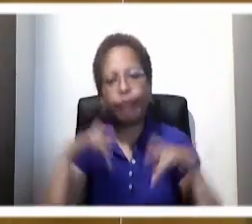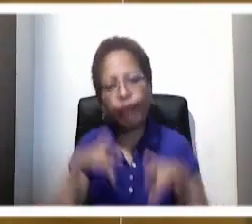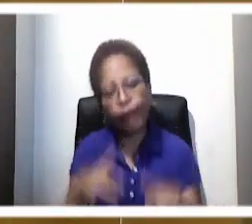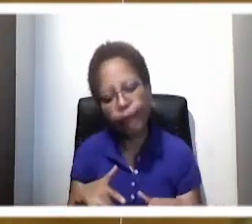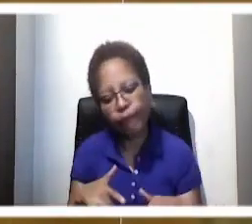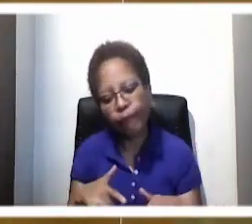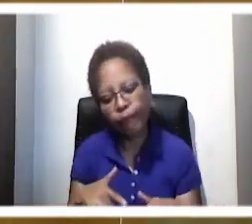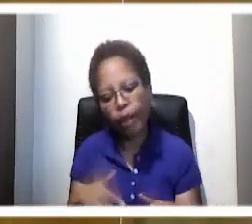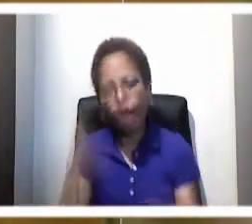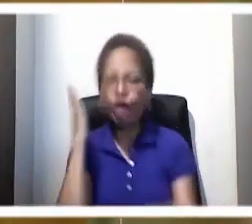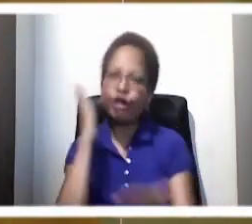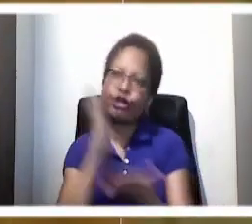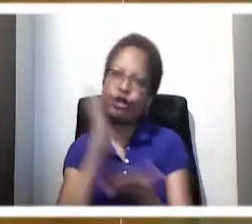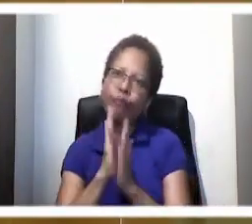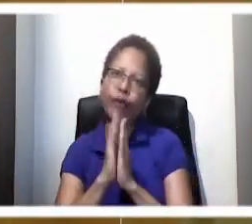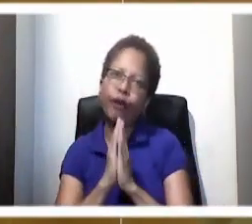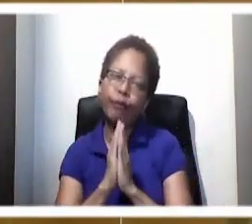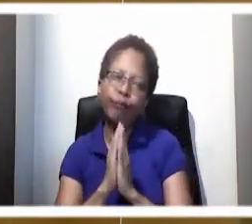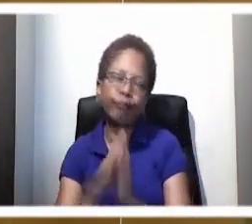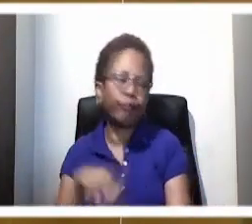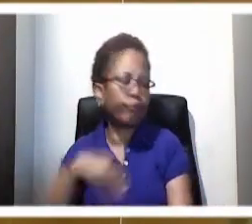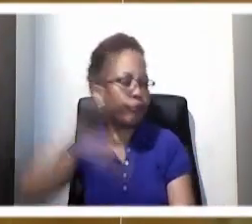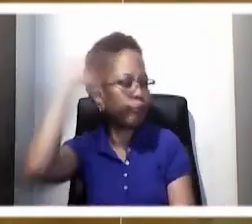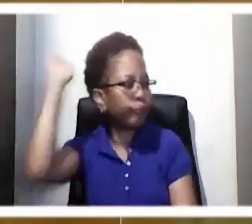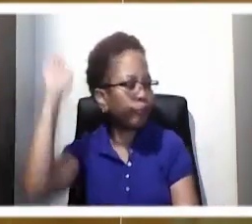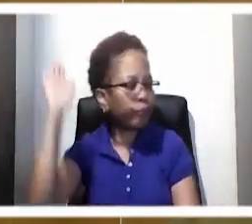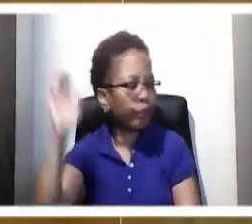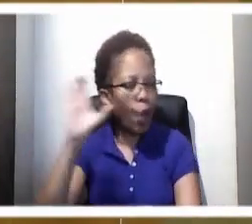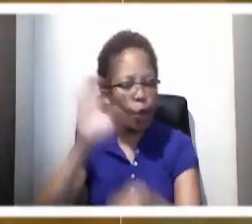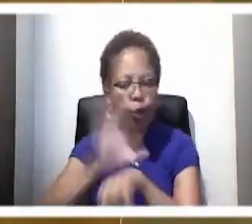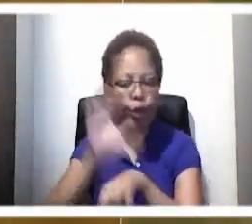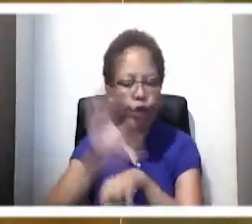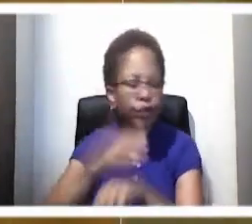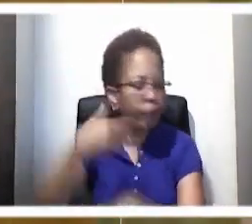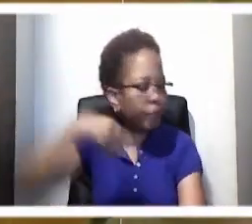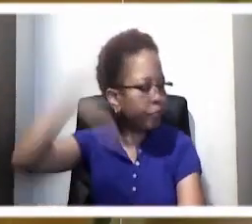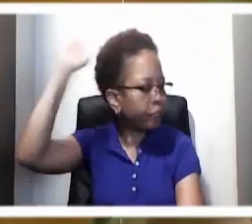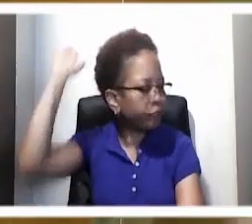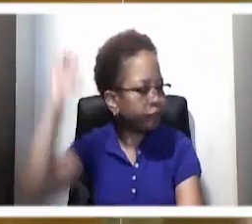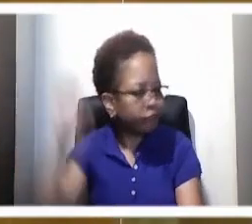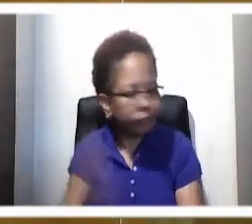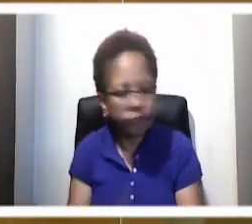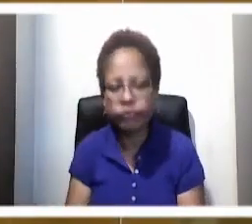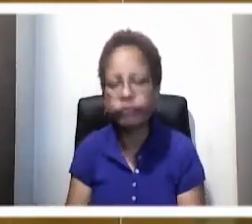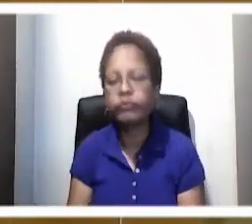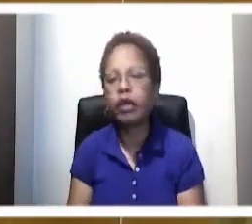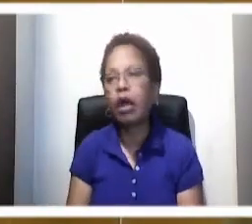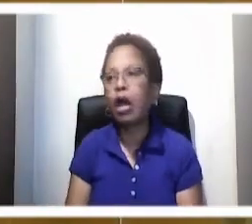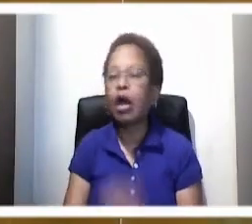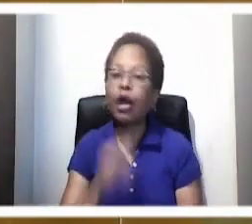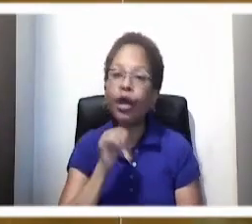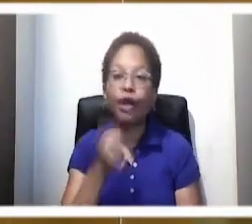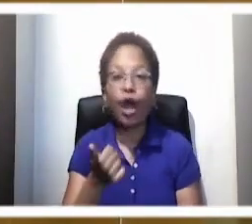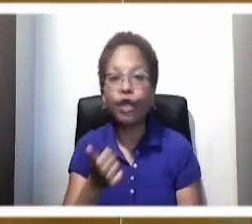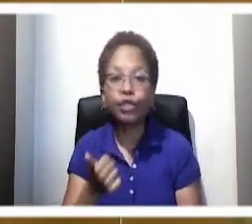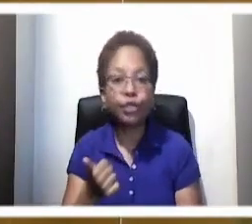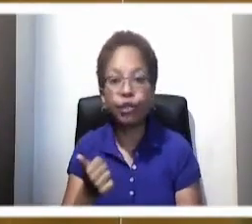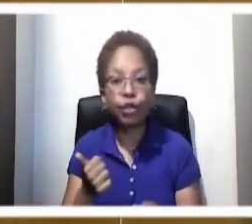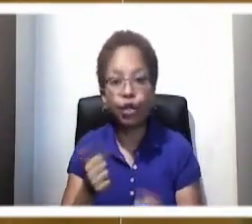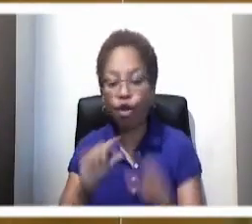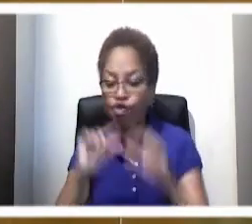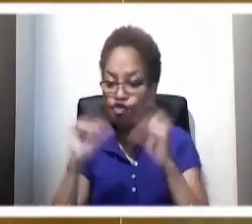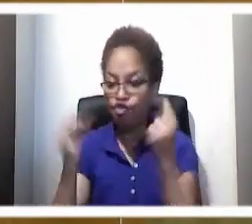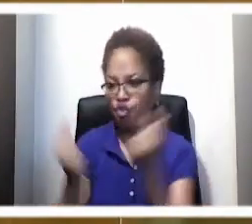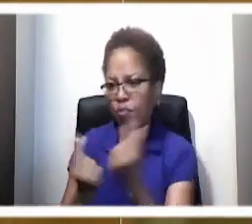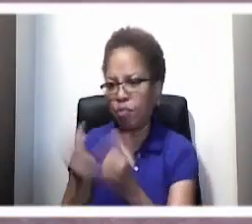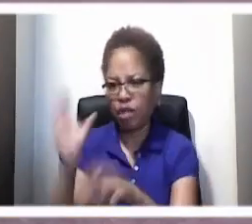to church. We may stop participating in religious activities. We may stop joining the